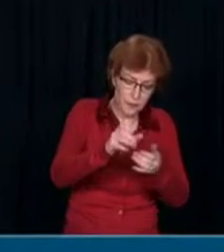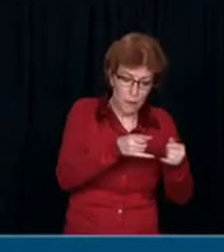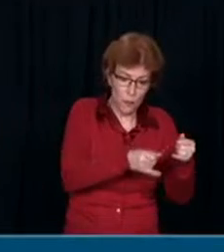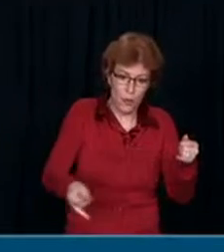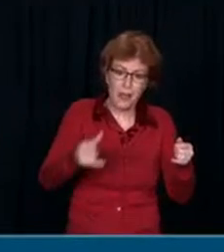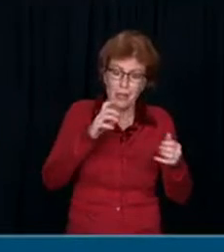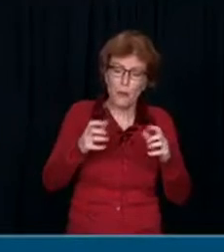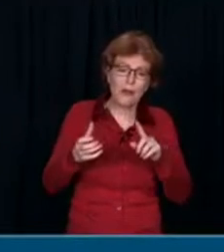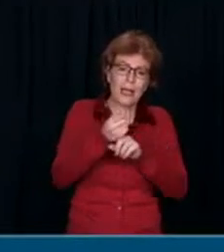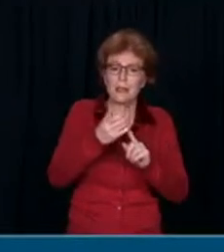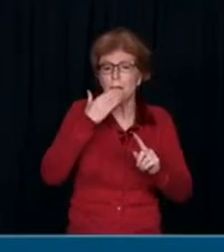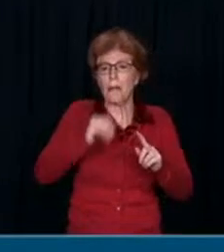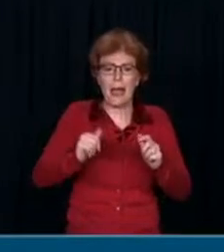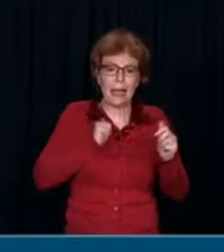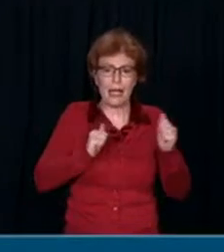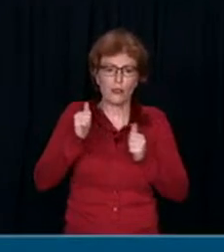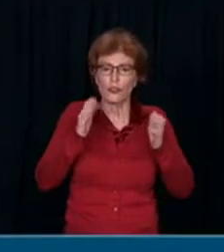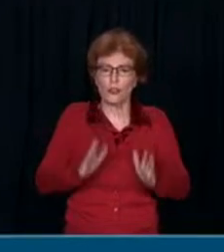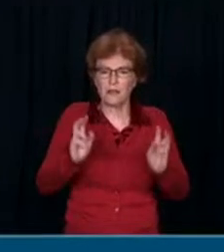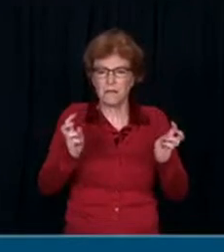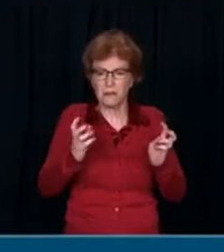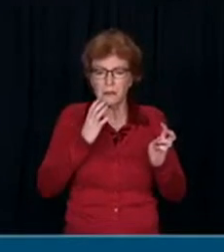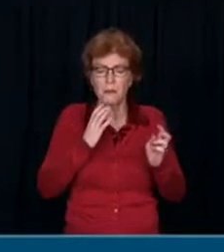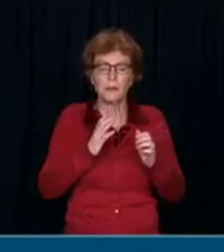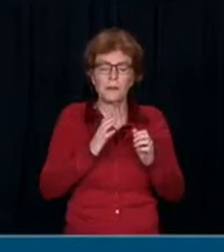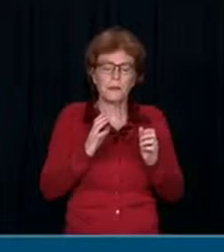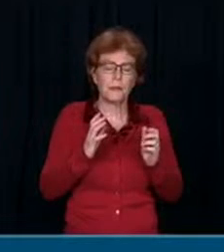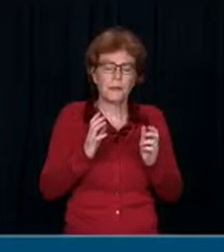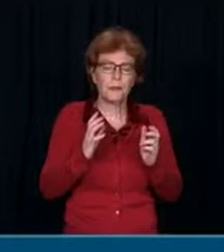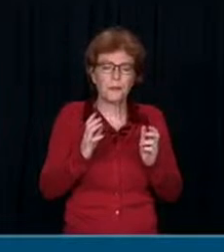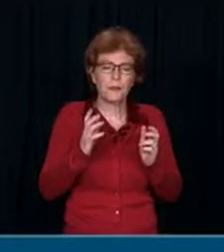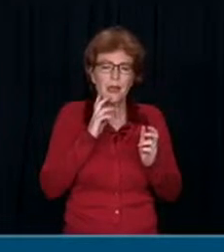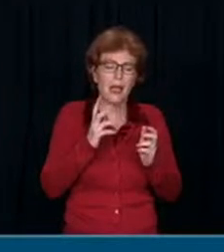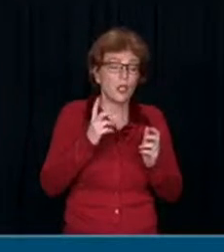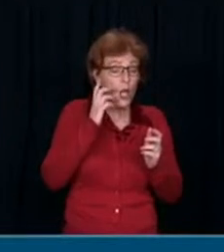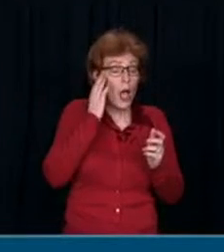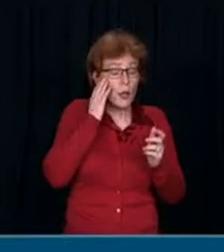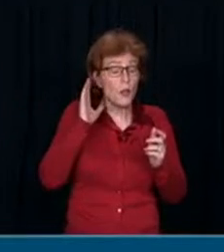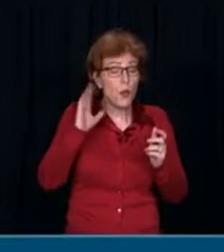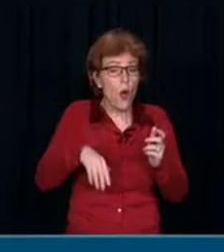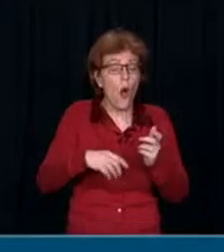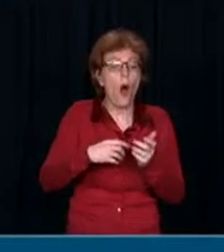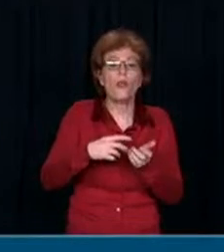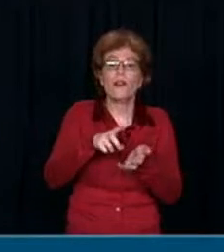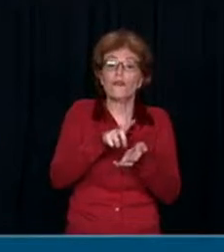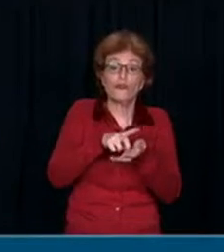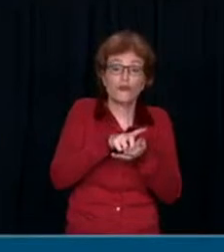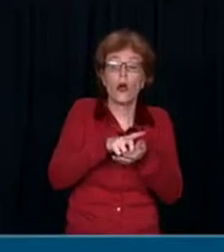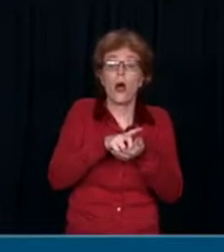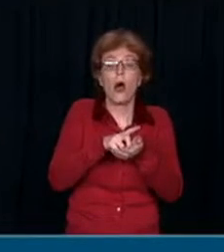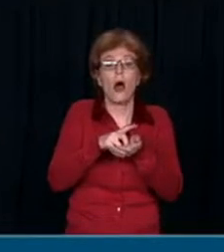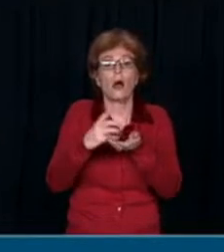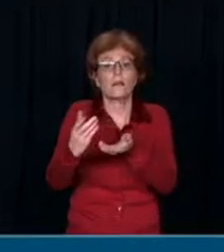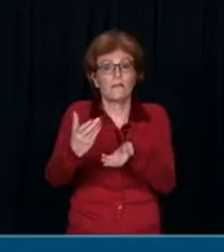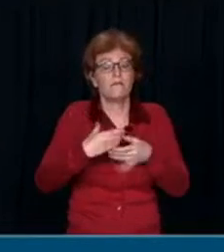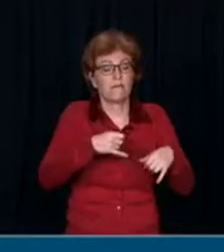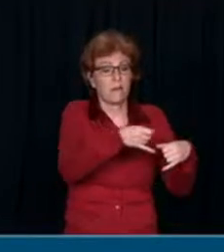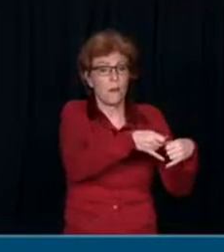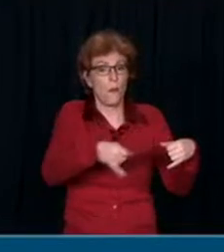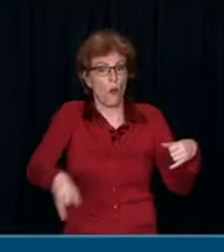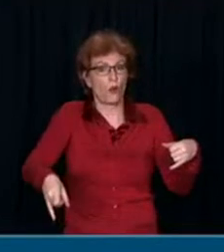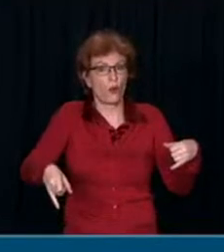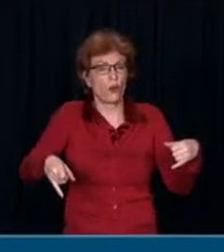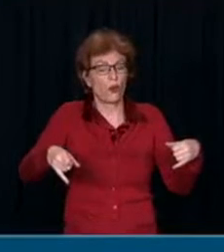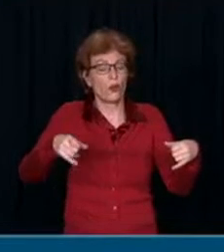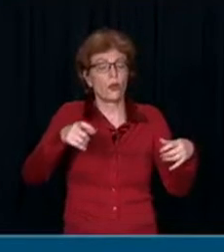bad actors. I know that there are drugs coming across the border, and we